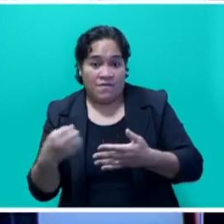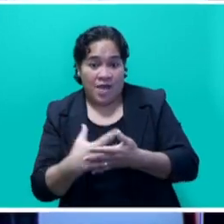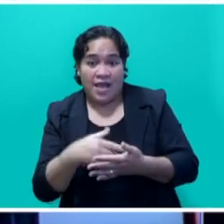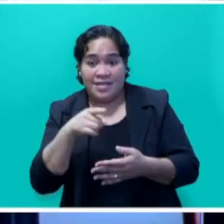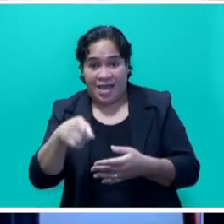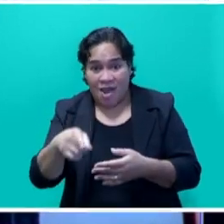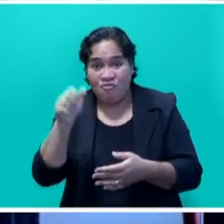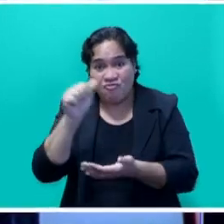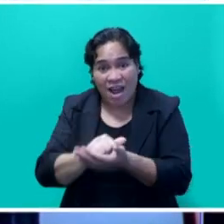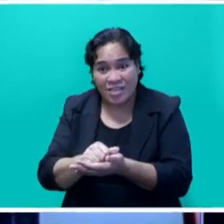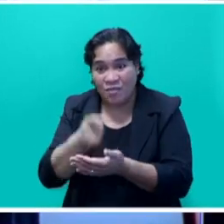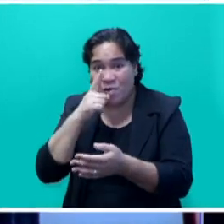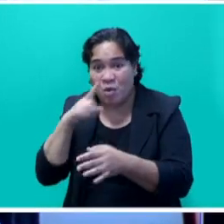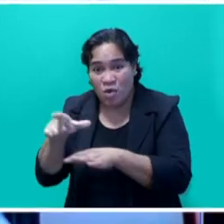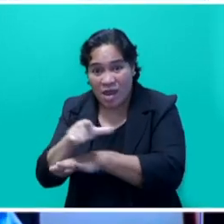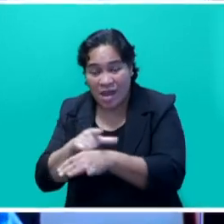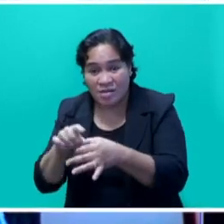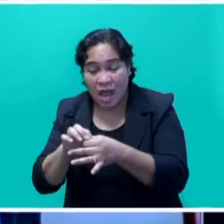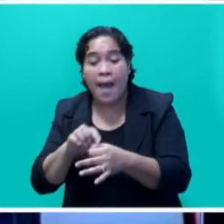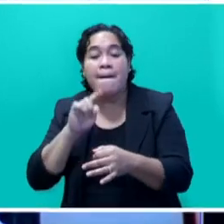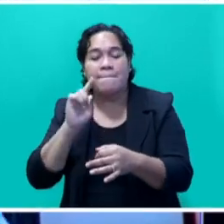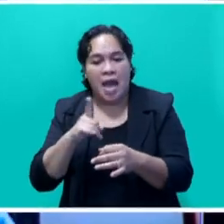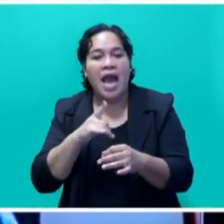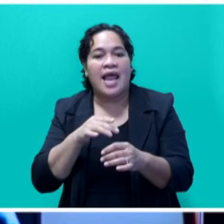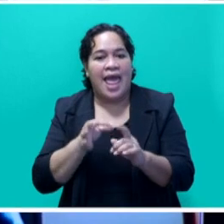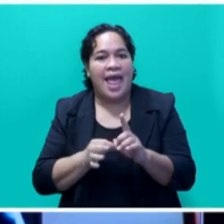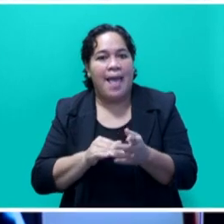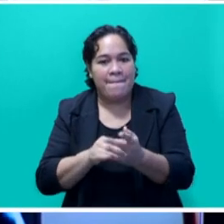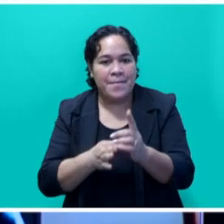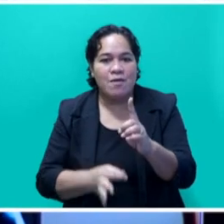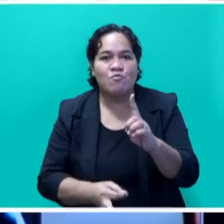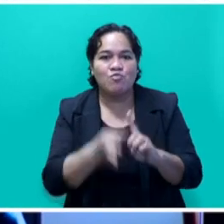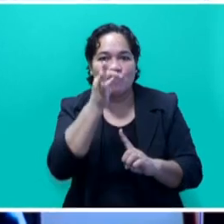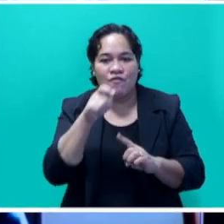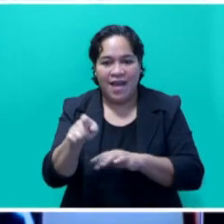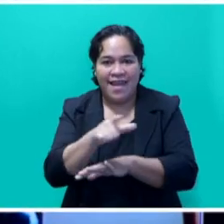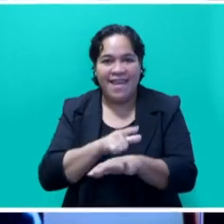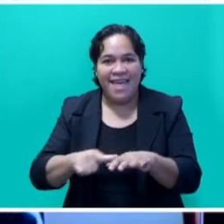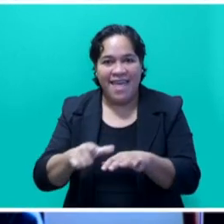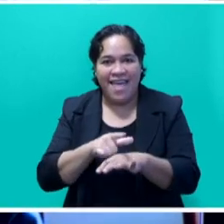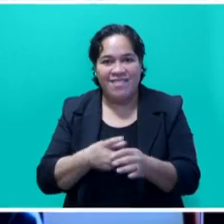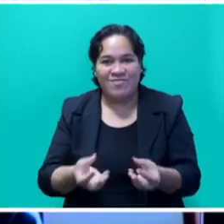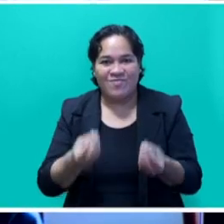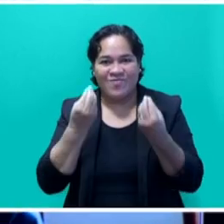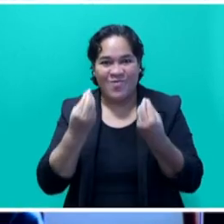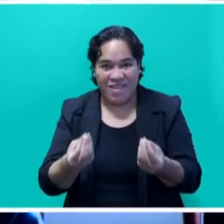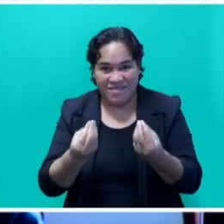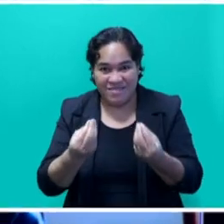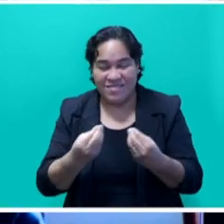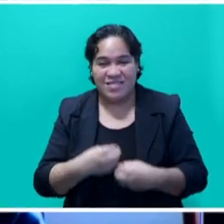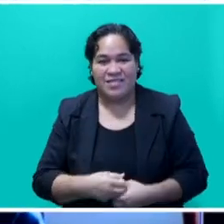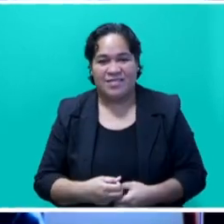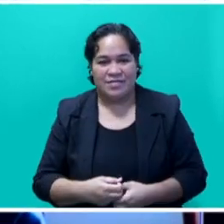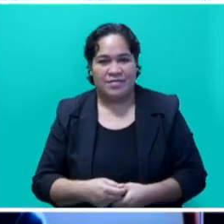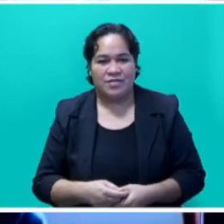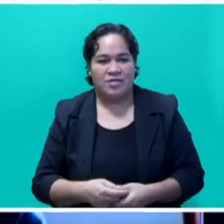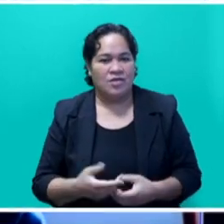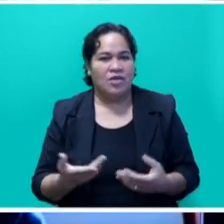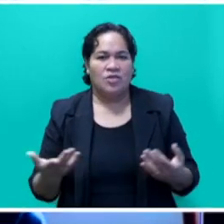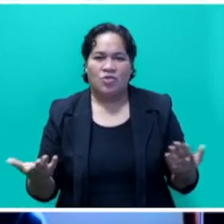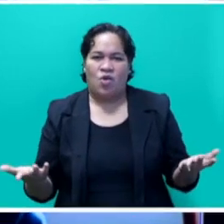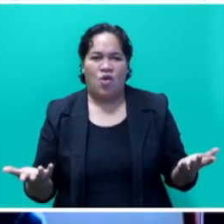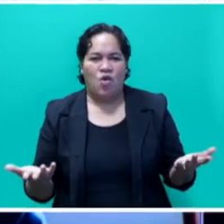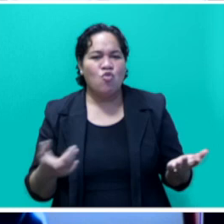landowners, but fundamentally improves the value of their land. And Mr. Speaker, sir, how can we argue against